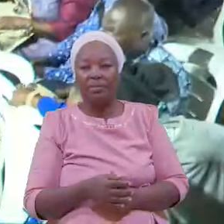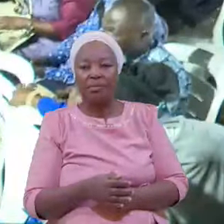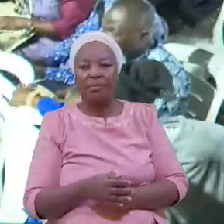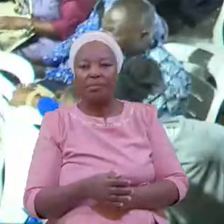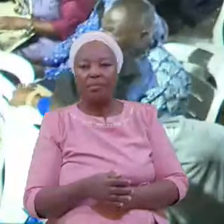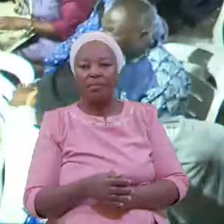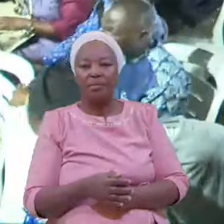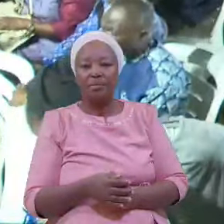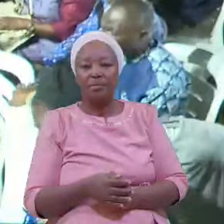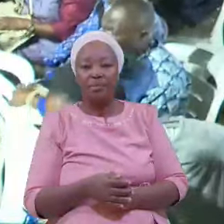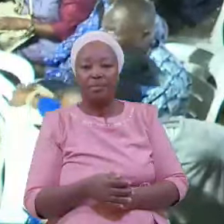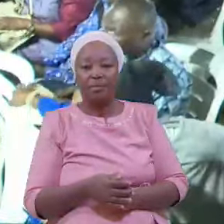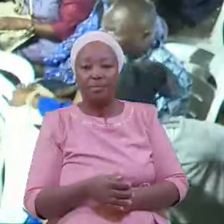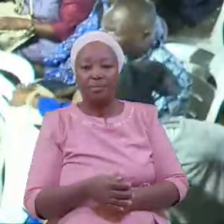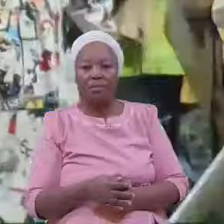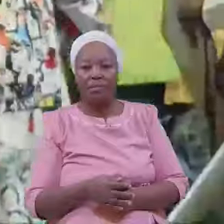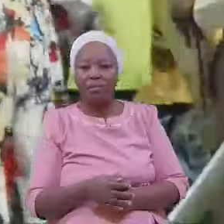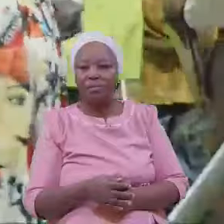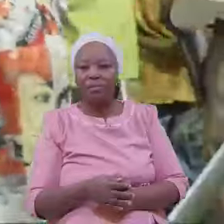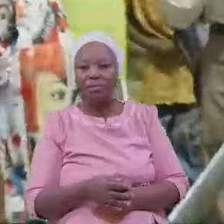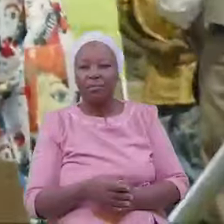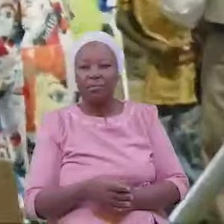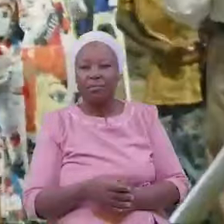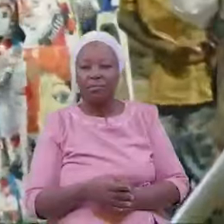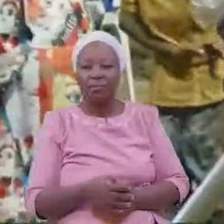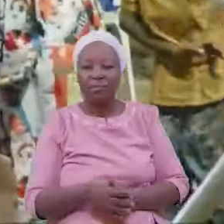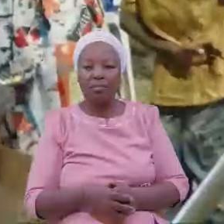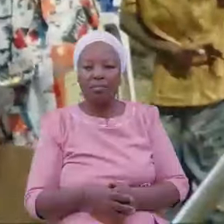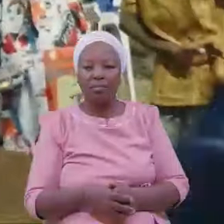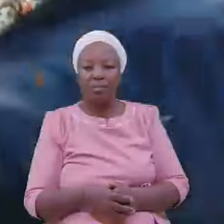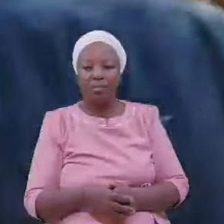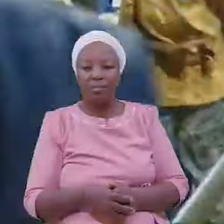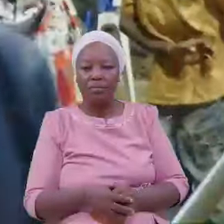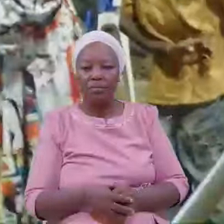let's handle it. We are waiting for you. Please do that very well.